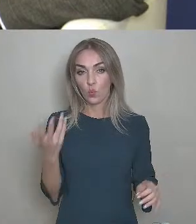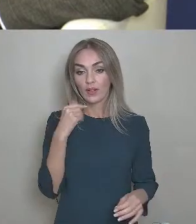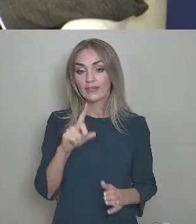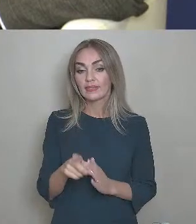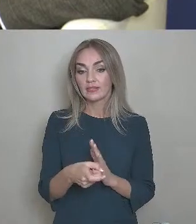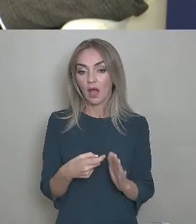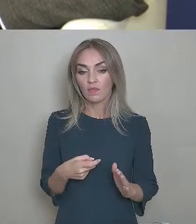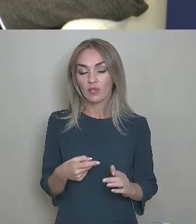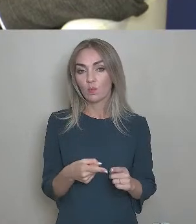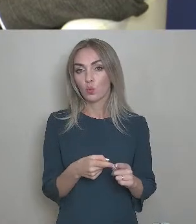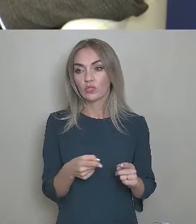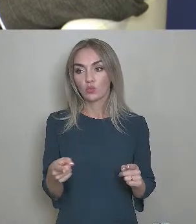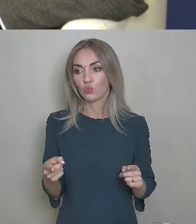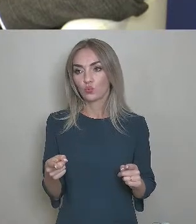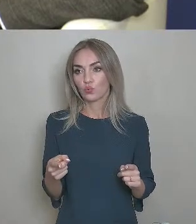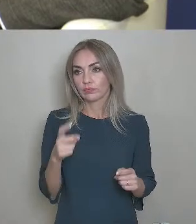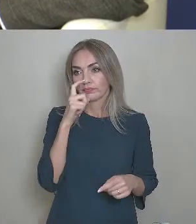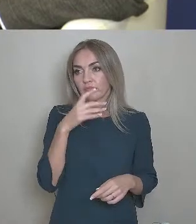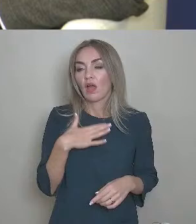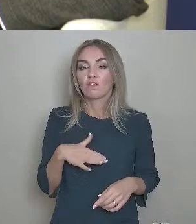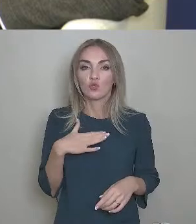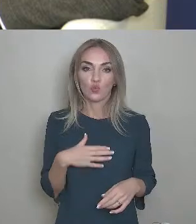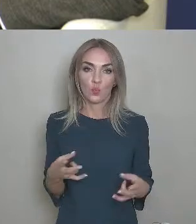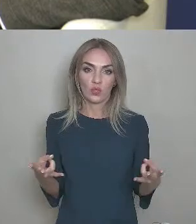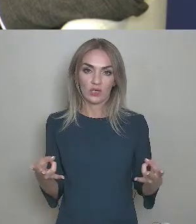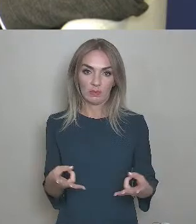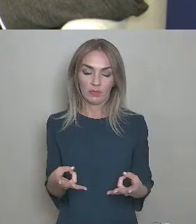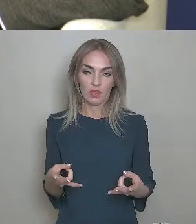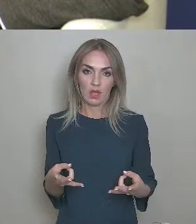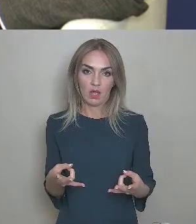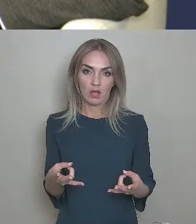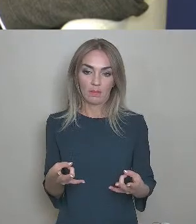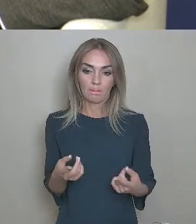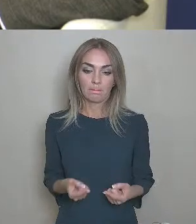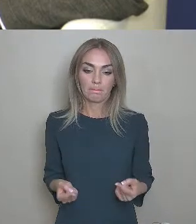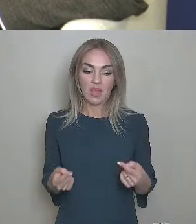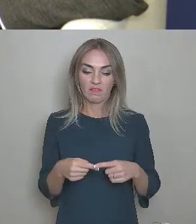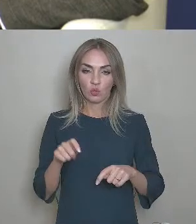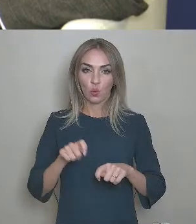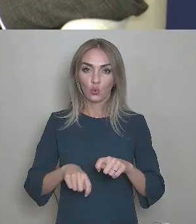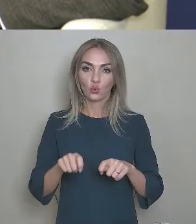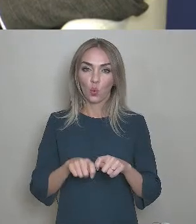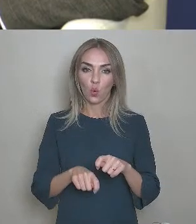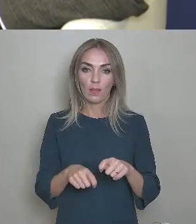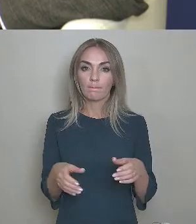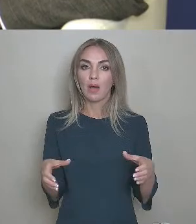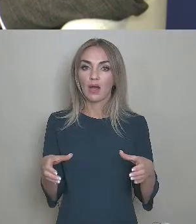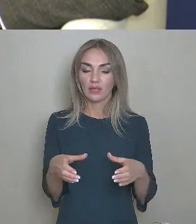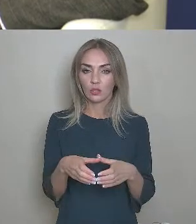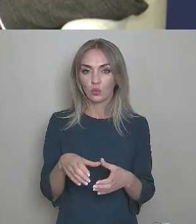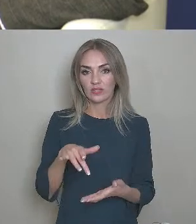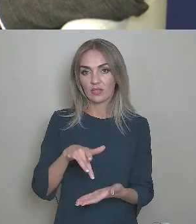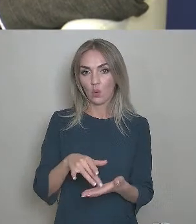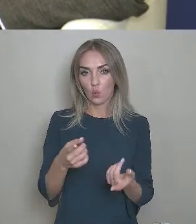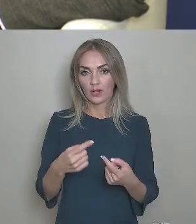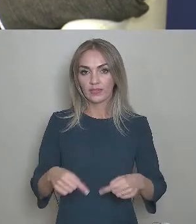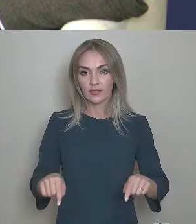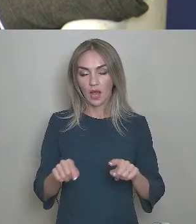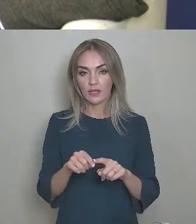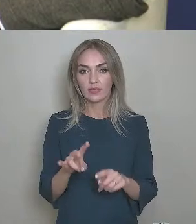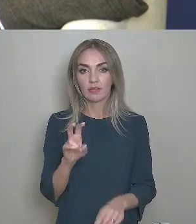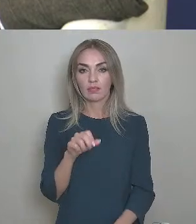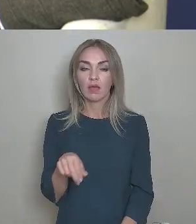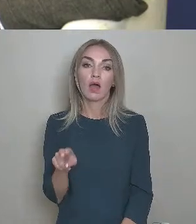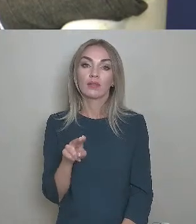When I learned about this procedure, I couldn't figure out why we would need this control of the central